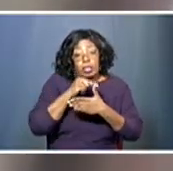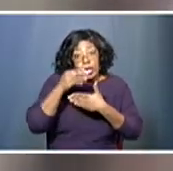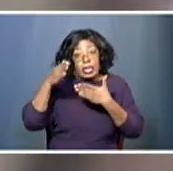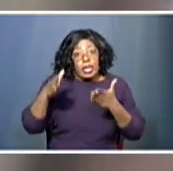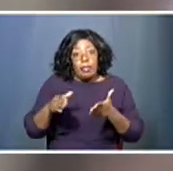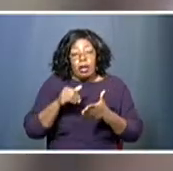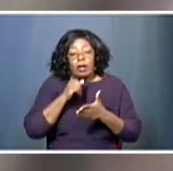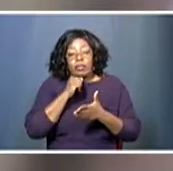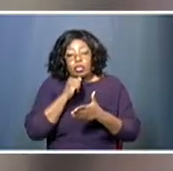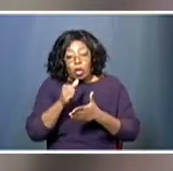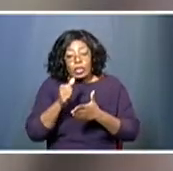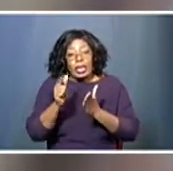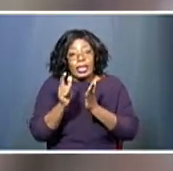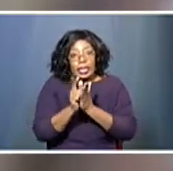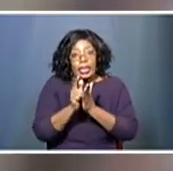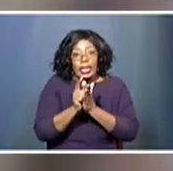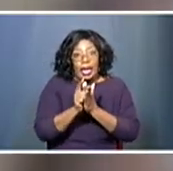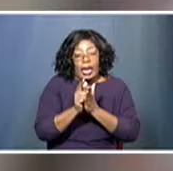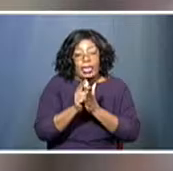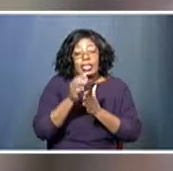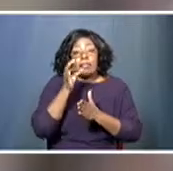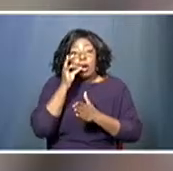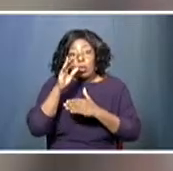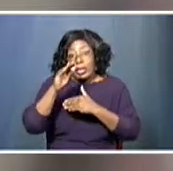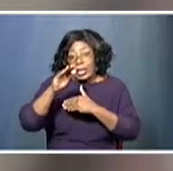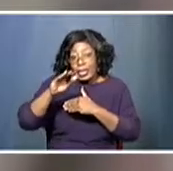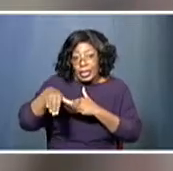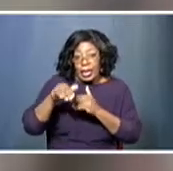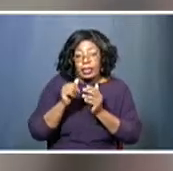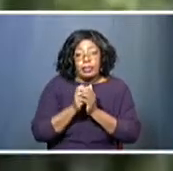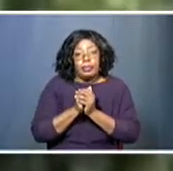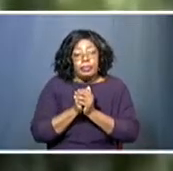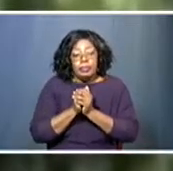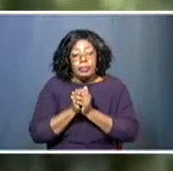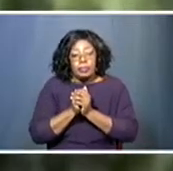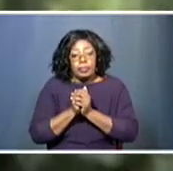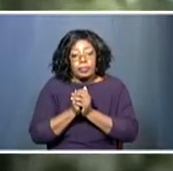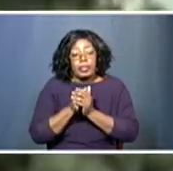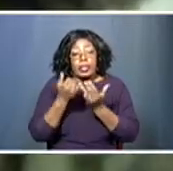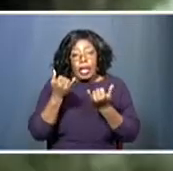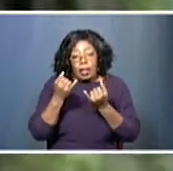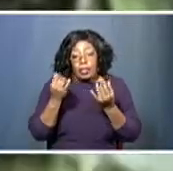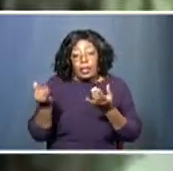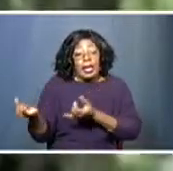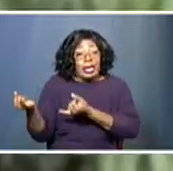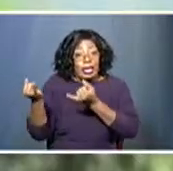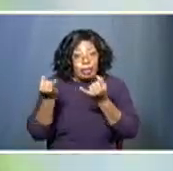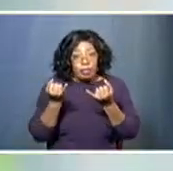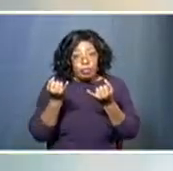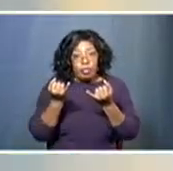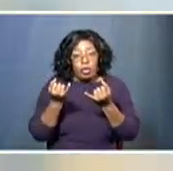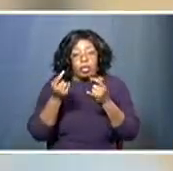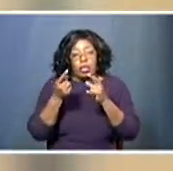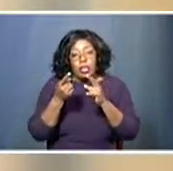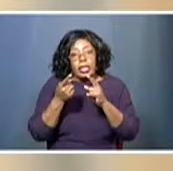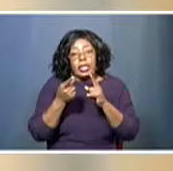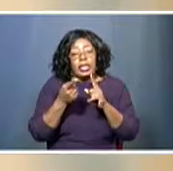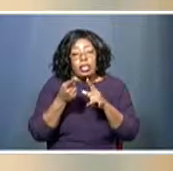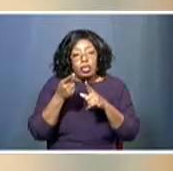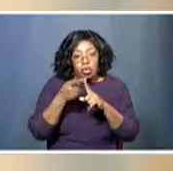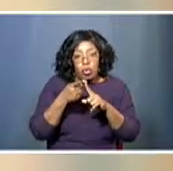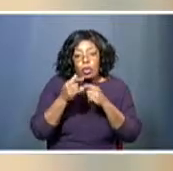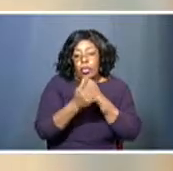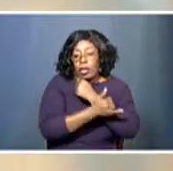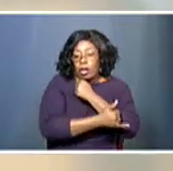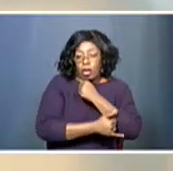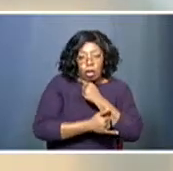hasn't federally legalized marijuana. What that means is that our importation into that country might be barred because they